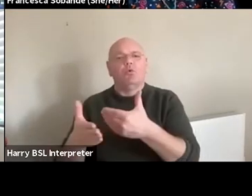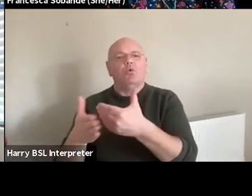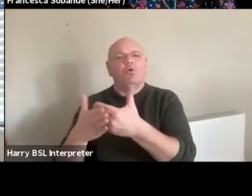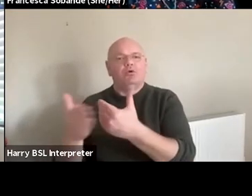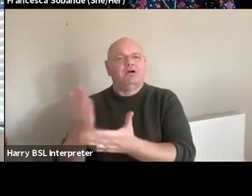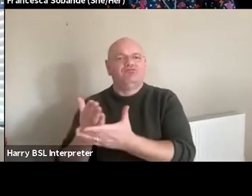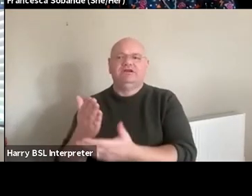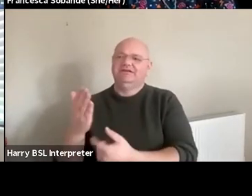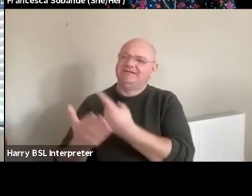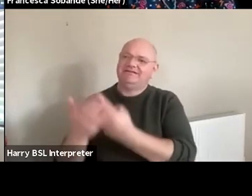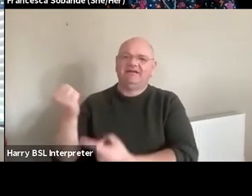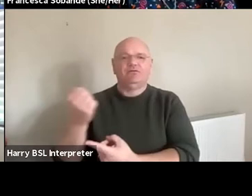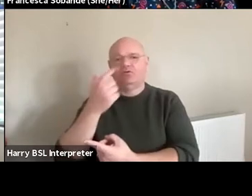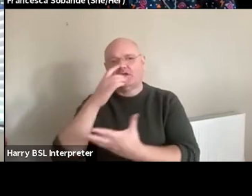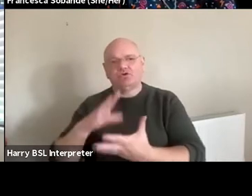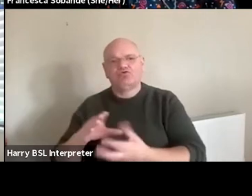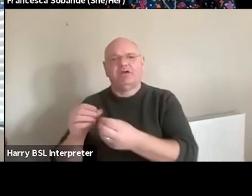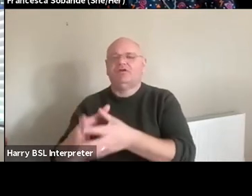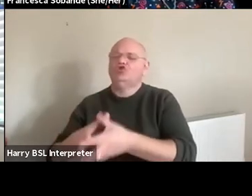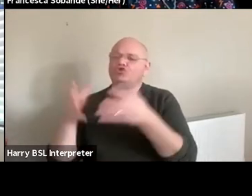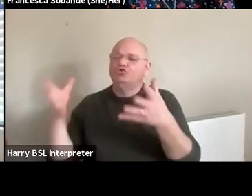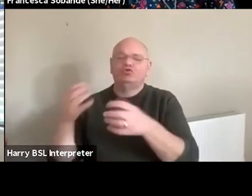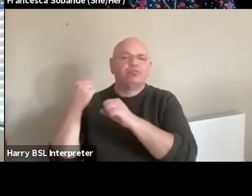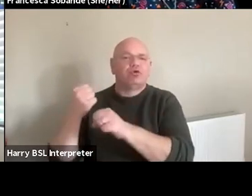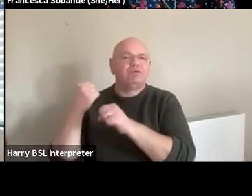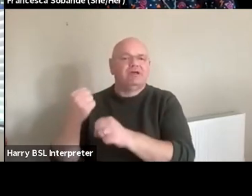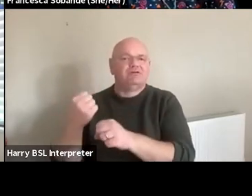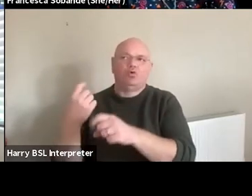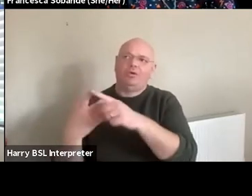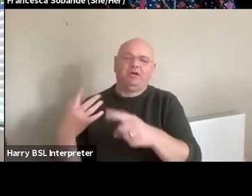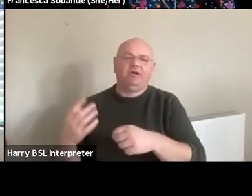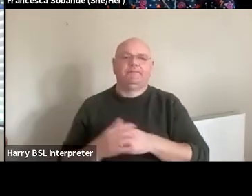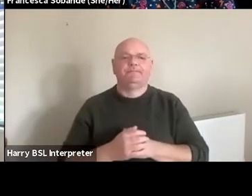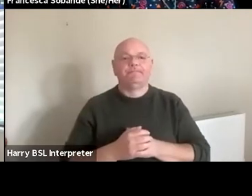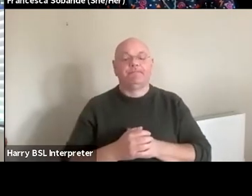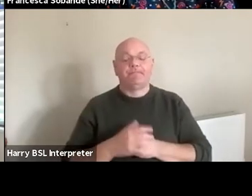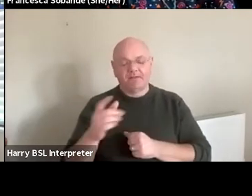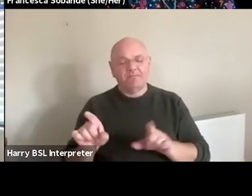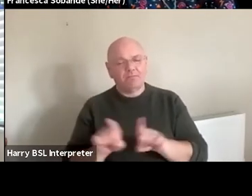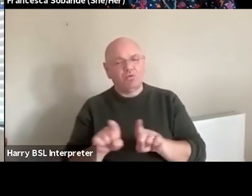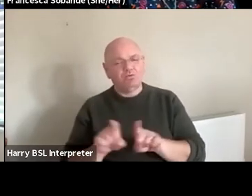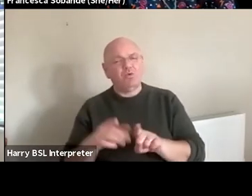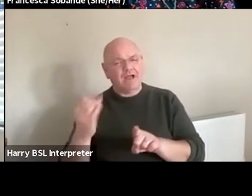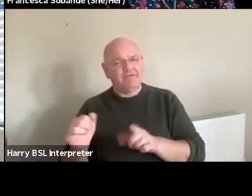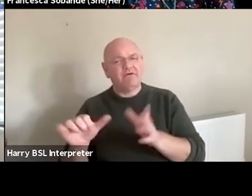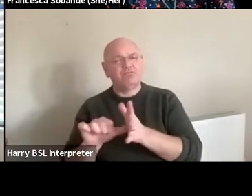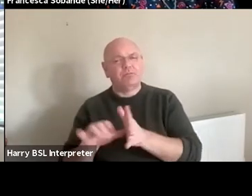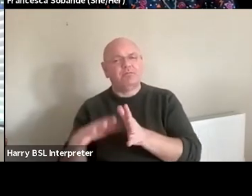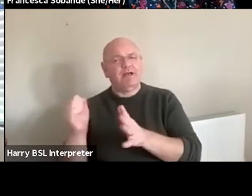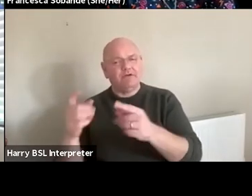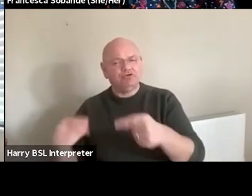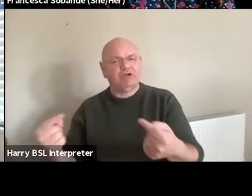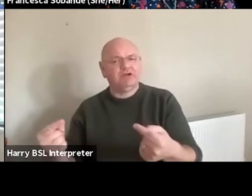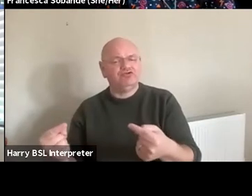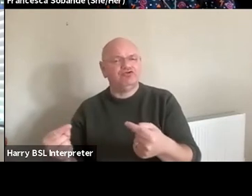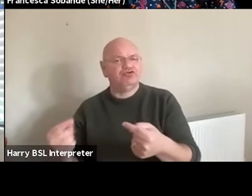basically create these massive protests that were amazing. There are also some challenges with that sort of idea of